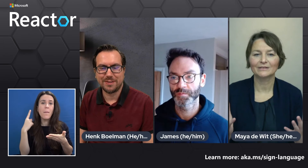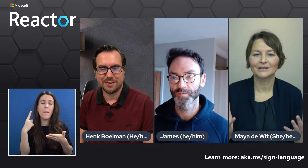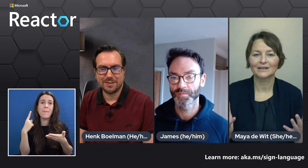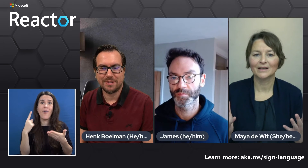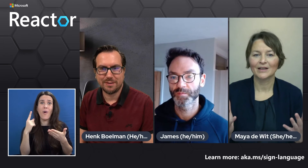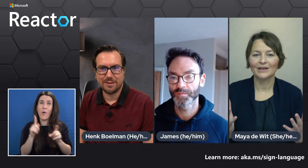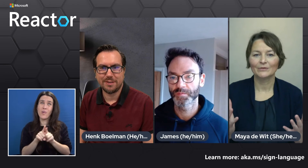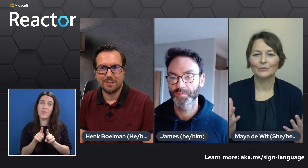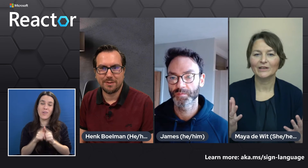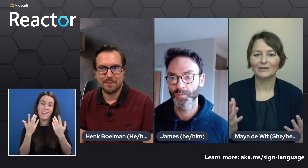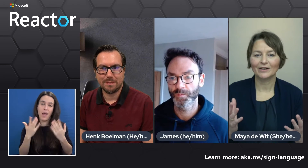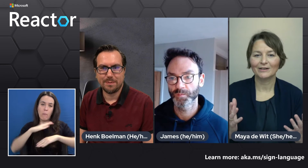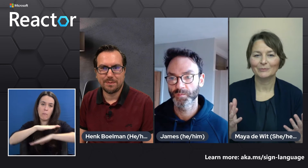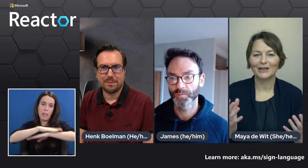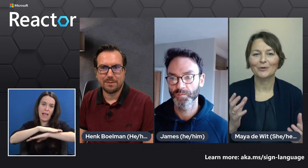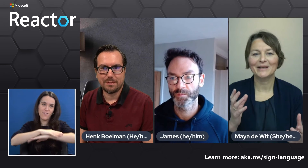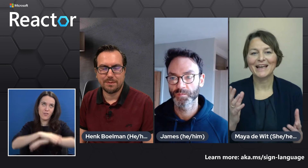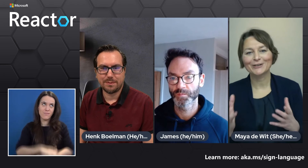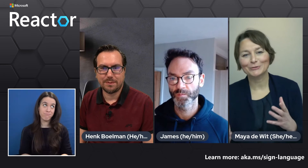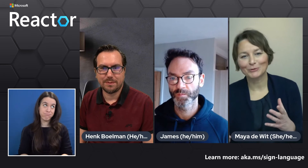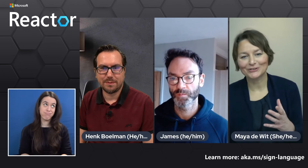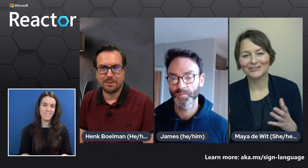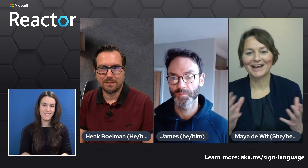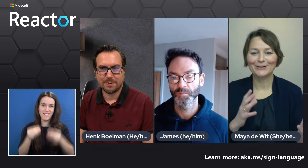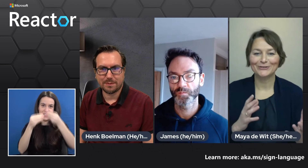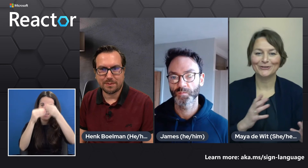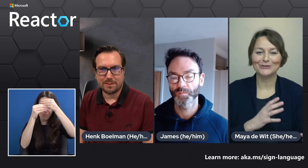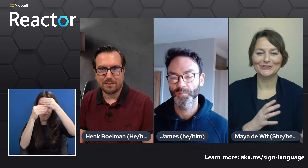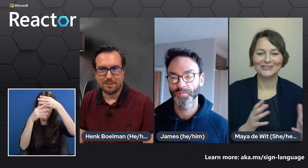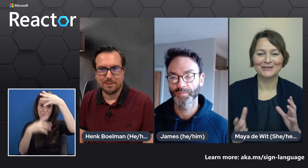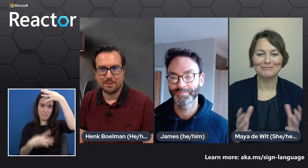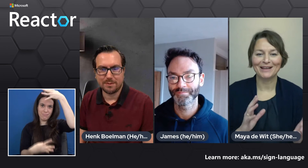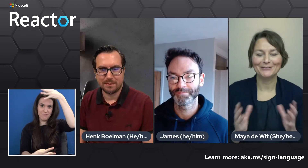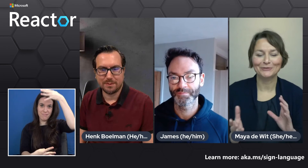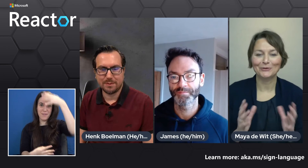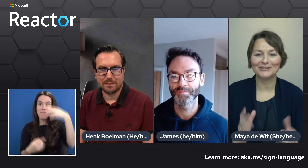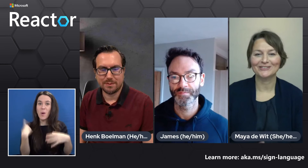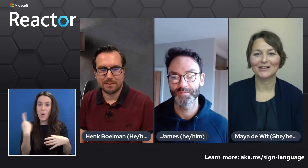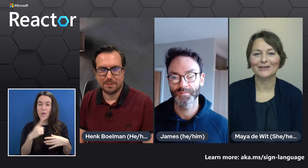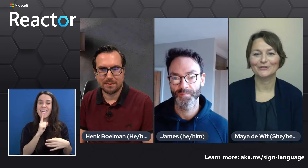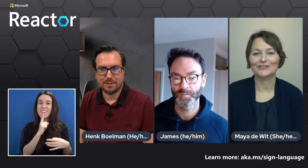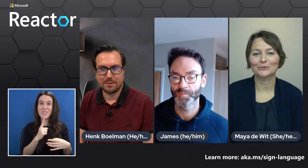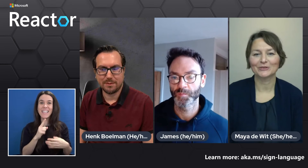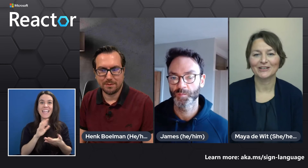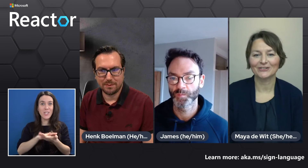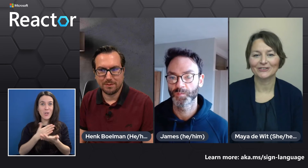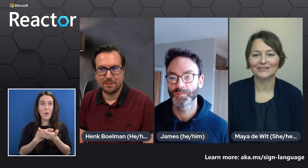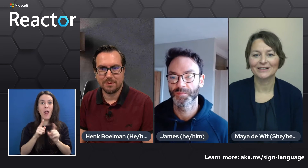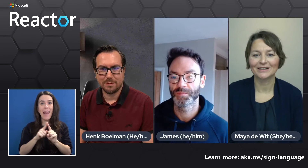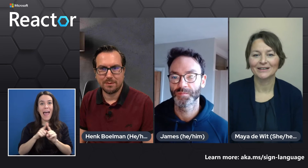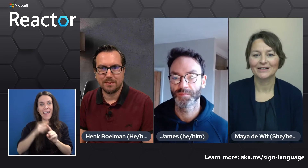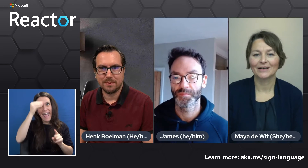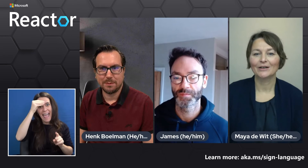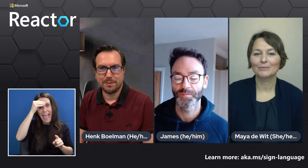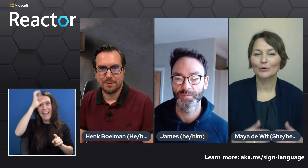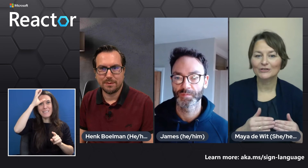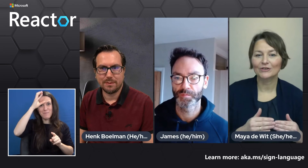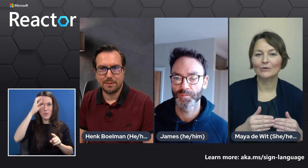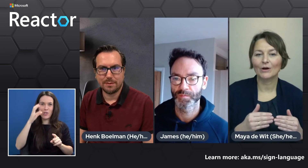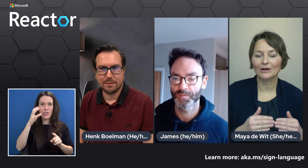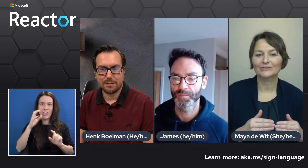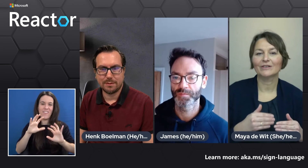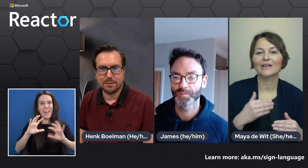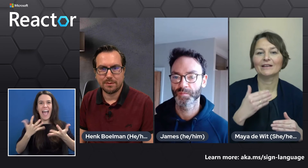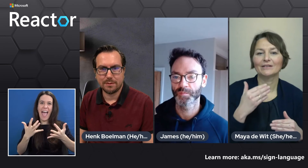now that we are becoming experts on how to use platforms and sign language interpretation, more